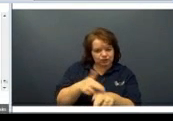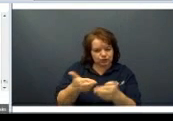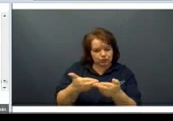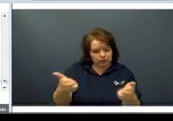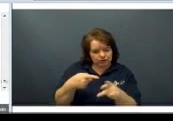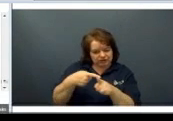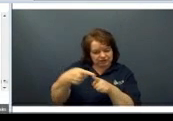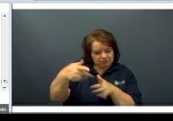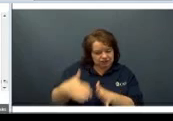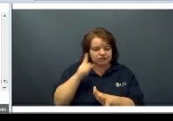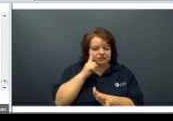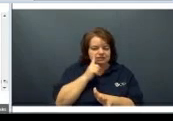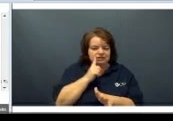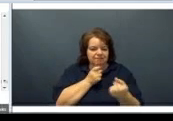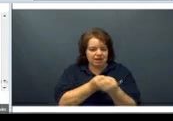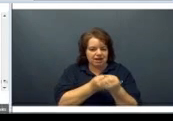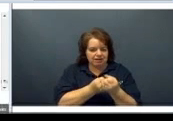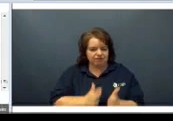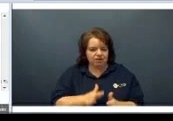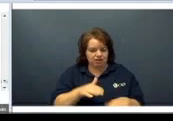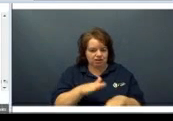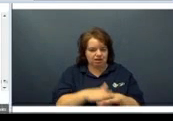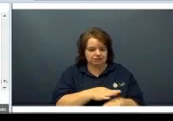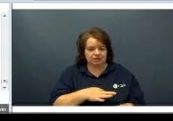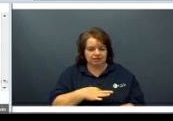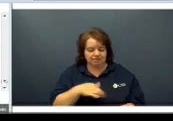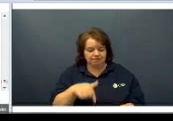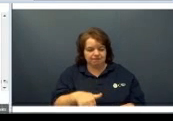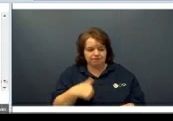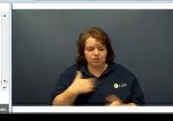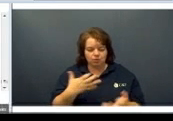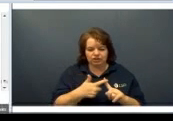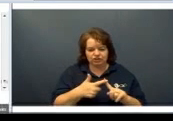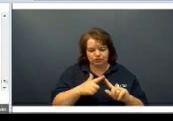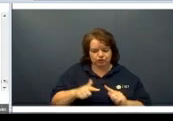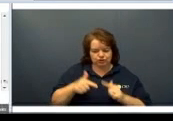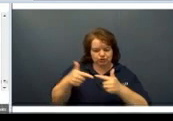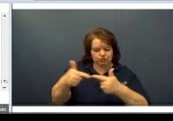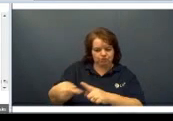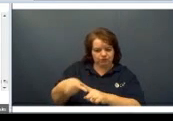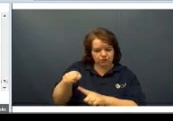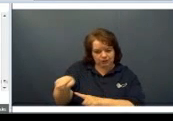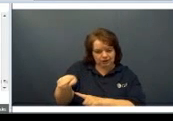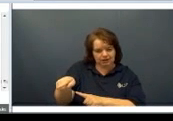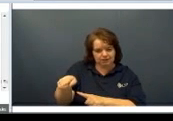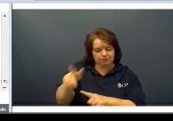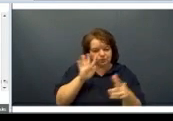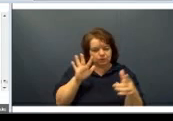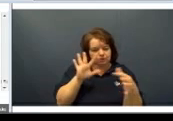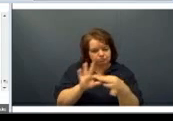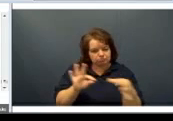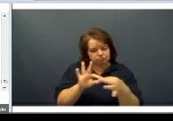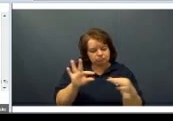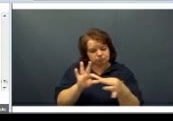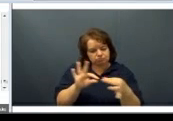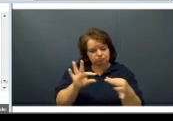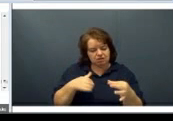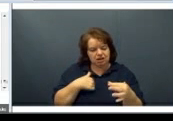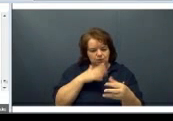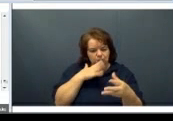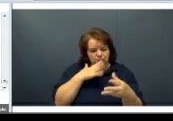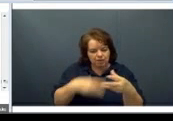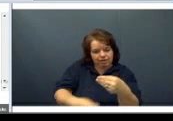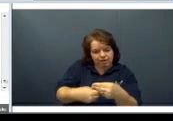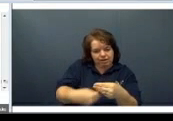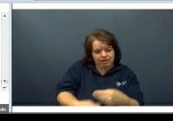Zangara. He's our National Resource Specialist and Deaf Advocate here on staff. And I'd like to turn it over to